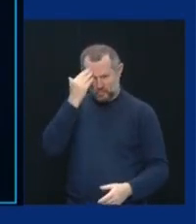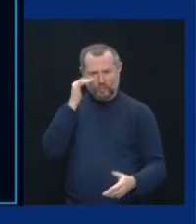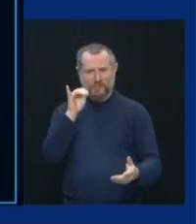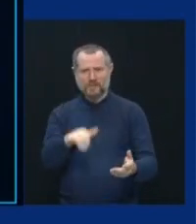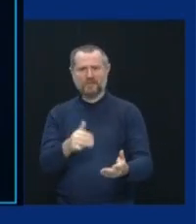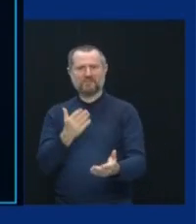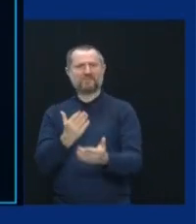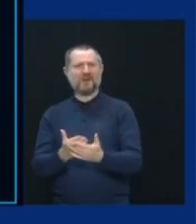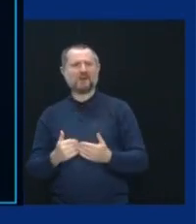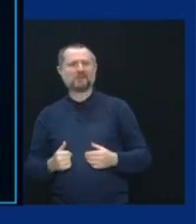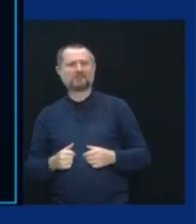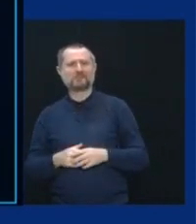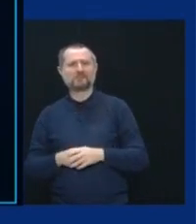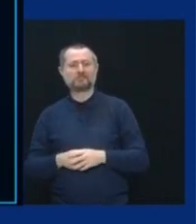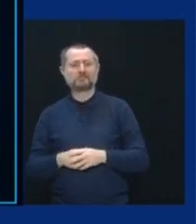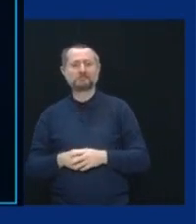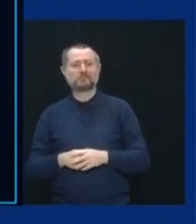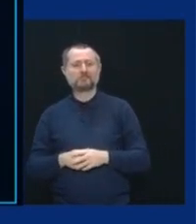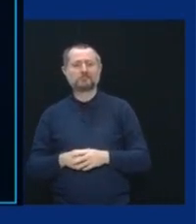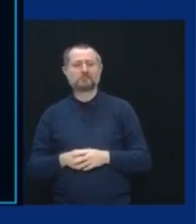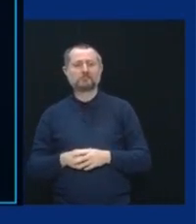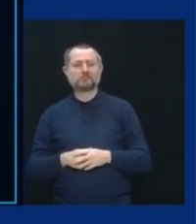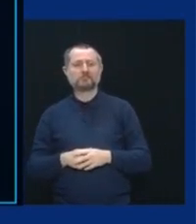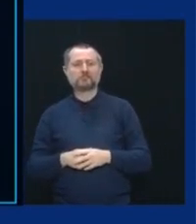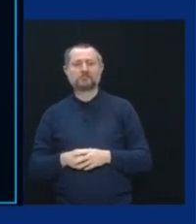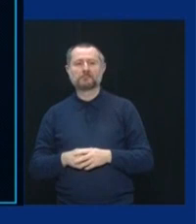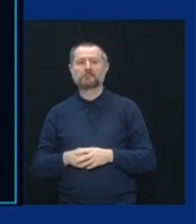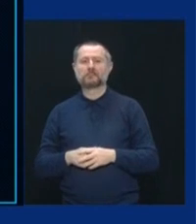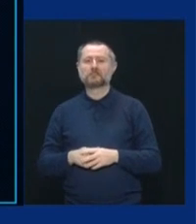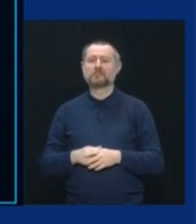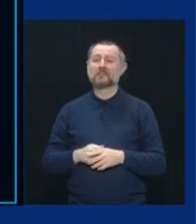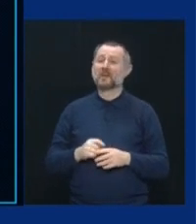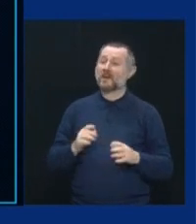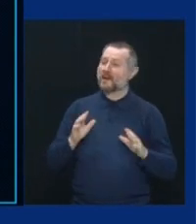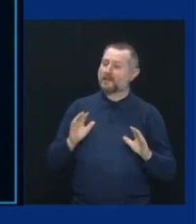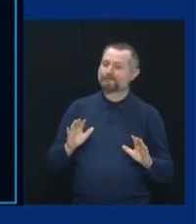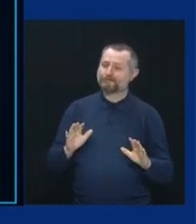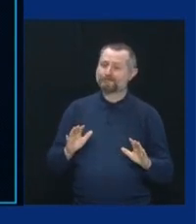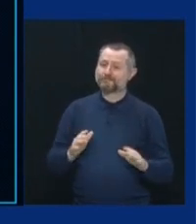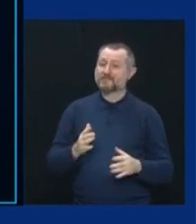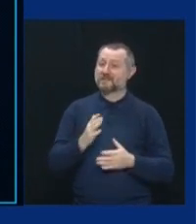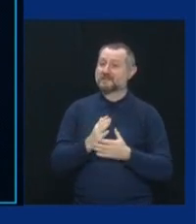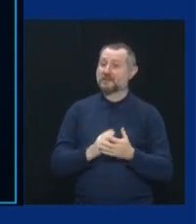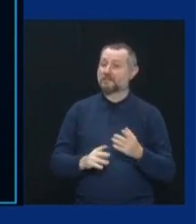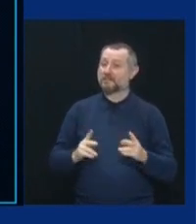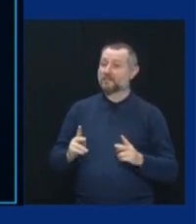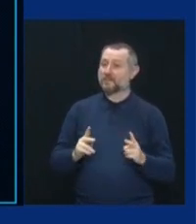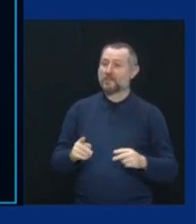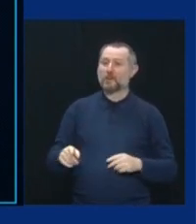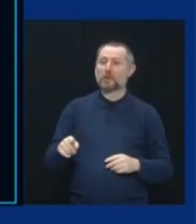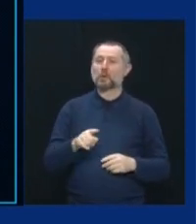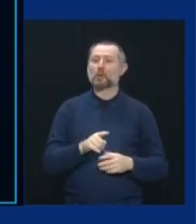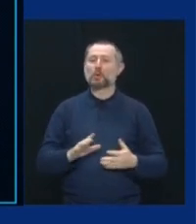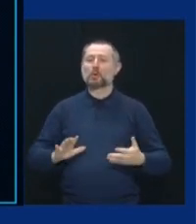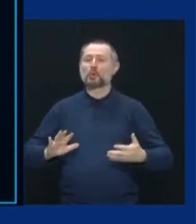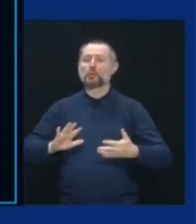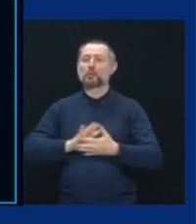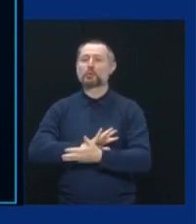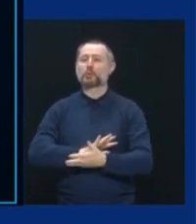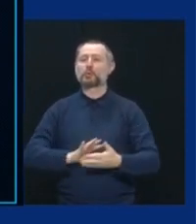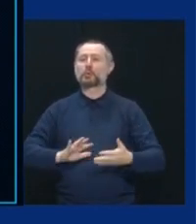fact. Now, there is much distortion around what's called Department of